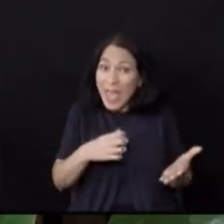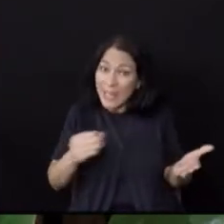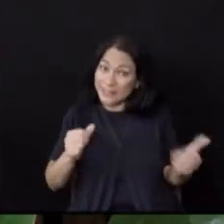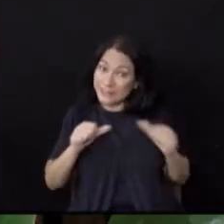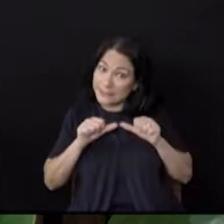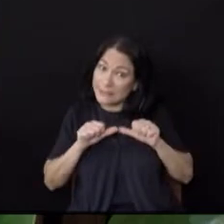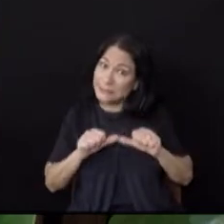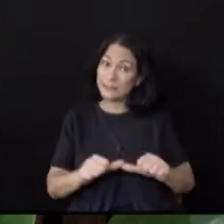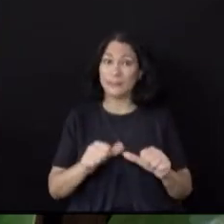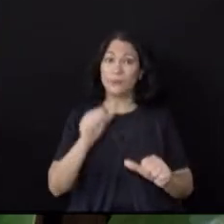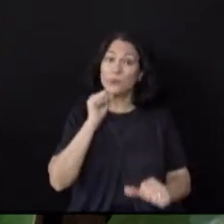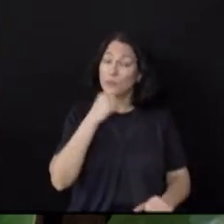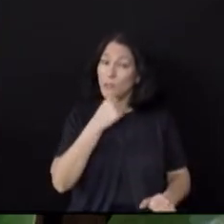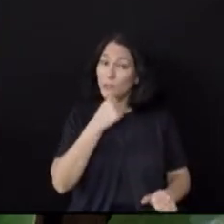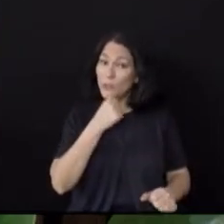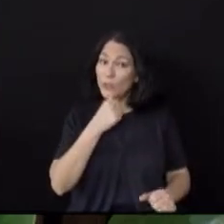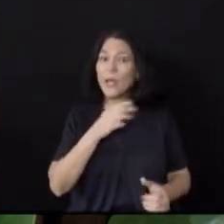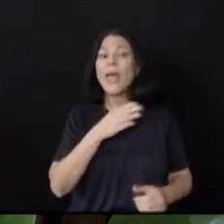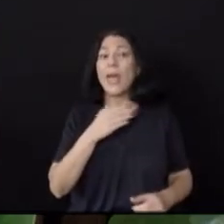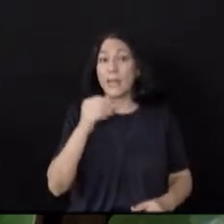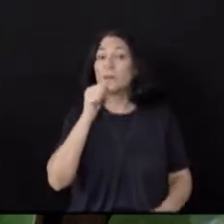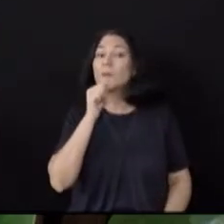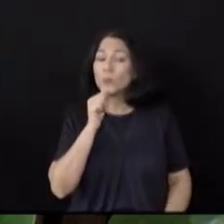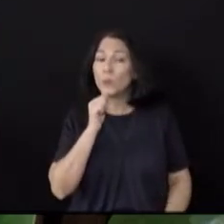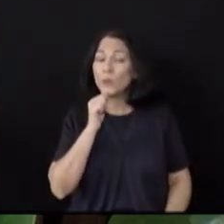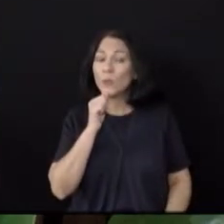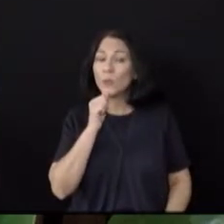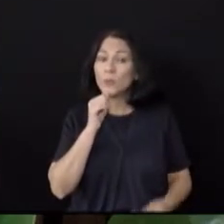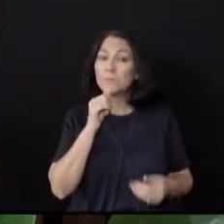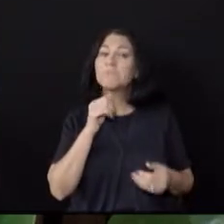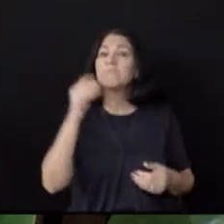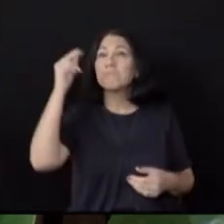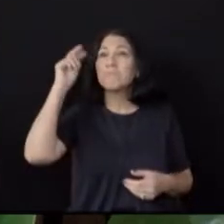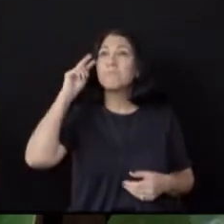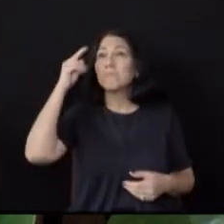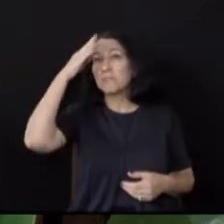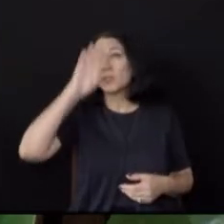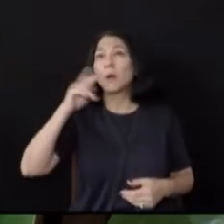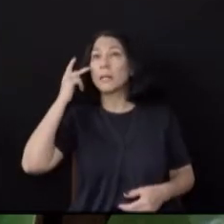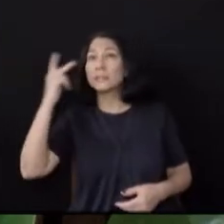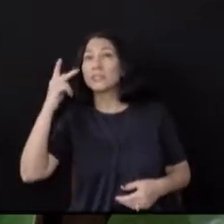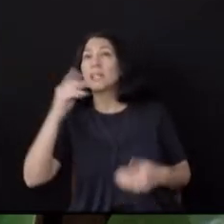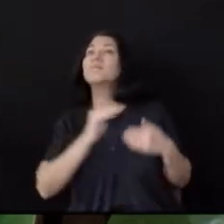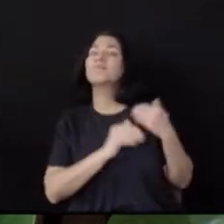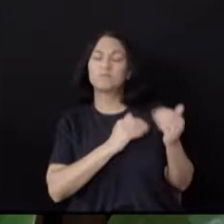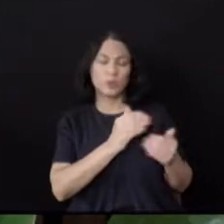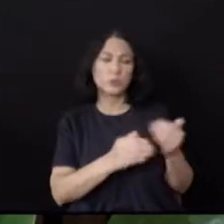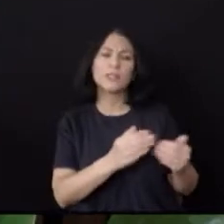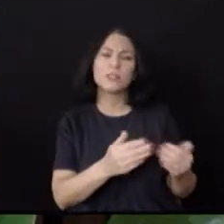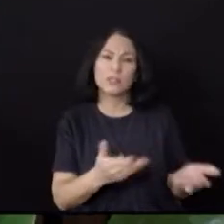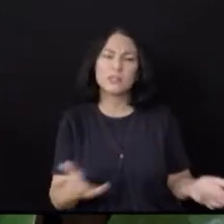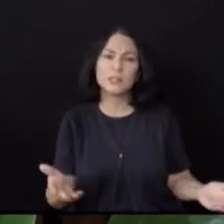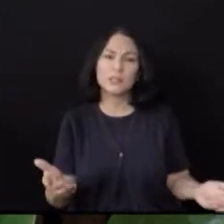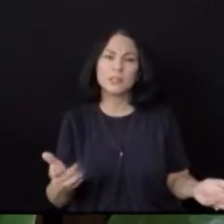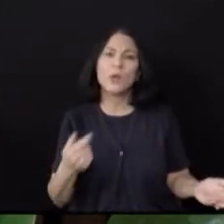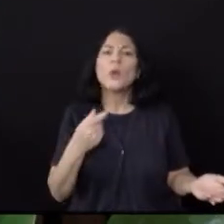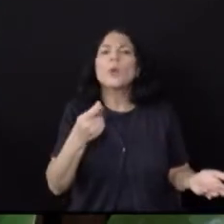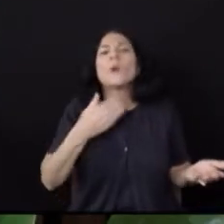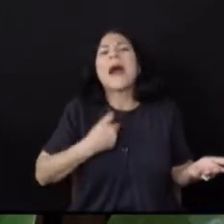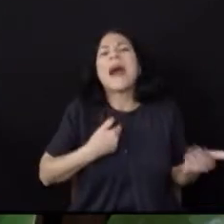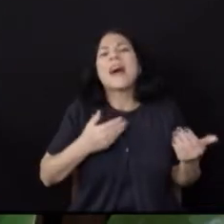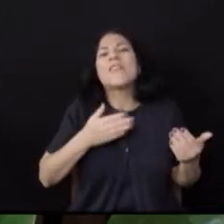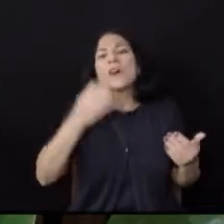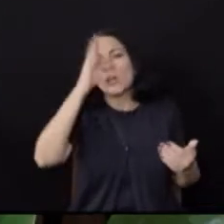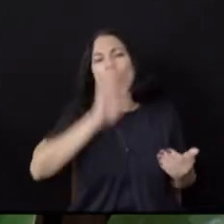endure, this is a gracious thing in the sight of God. Other translations say you actually have God's approval.